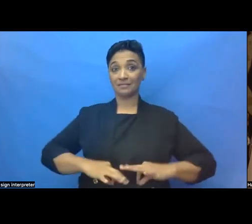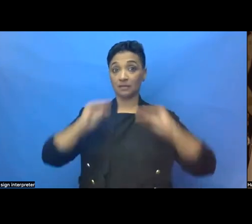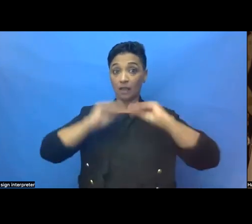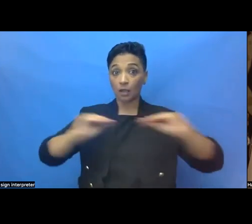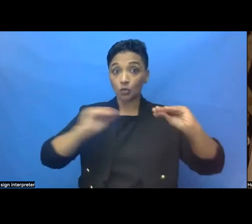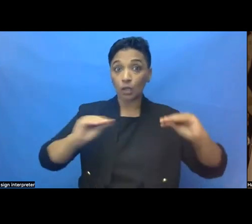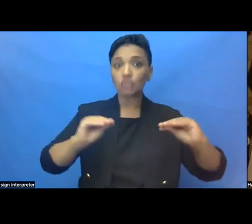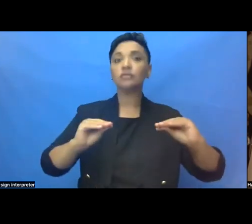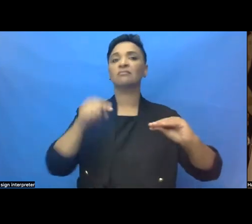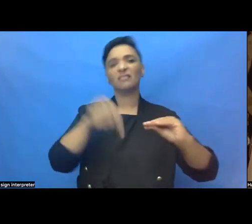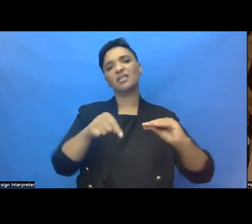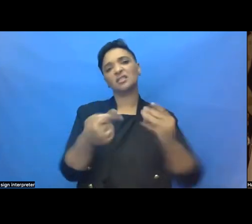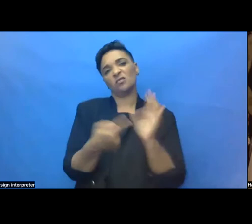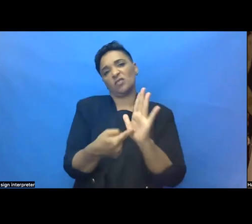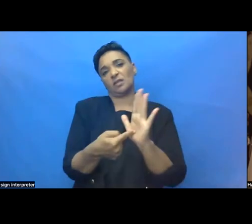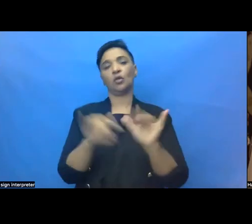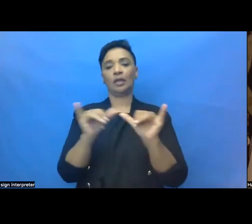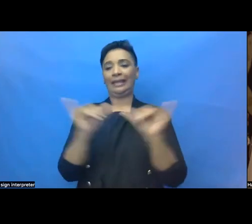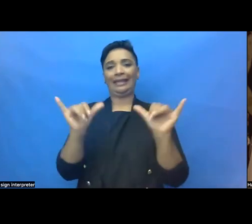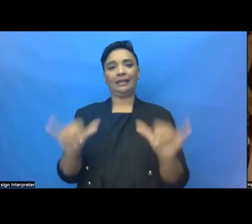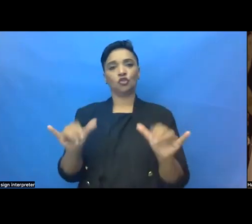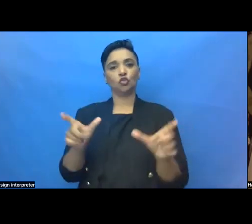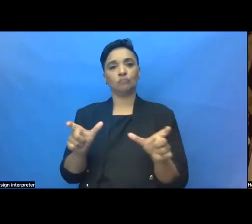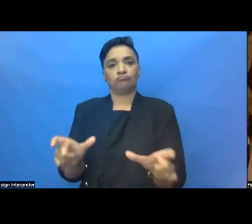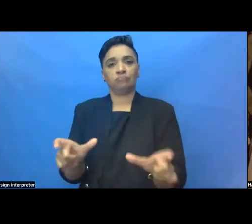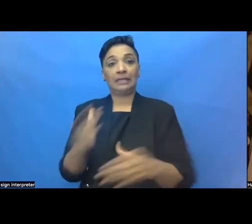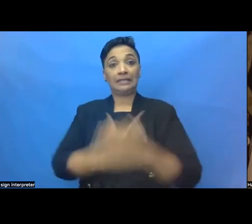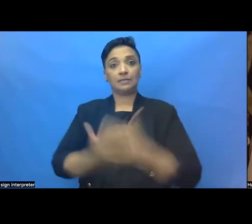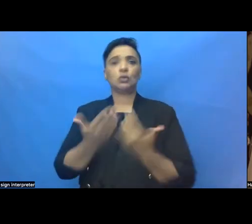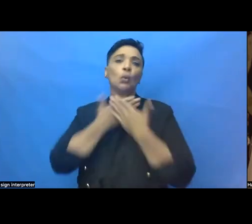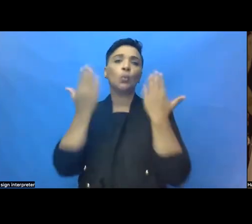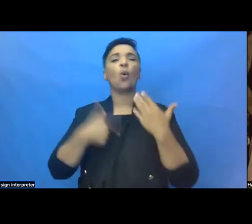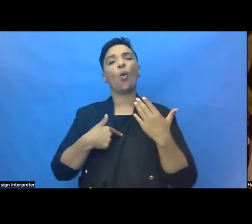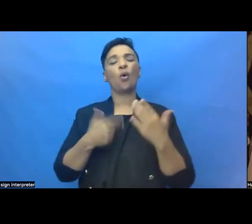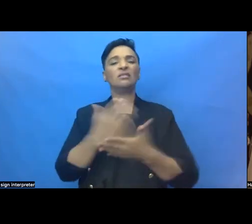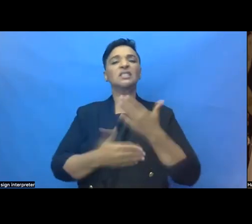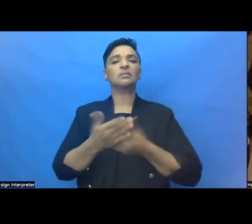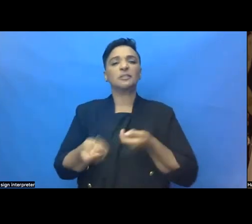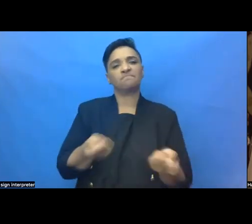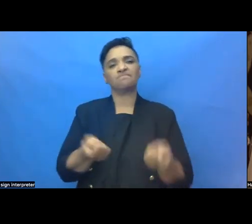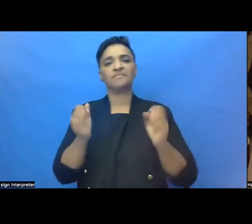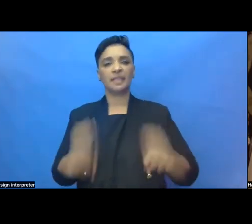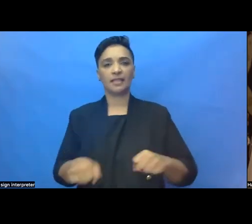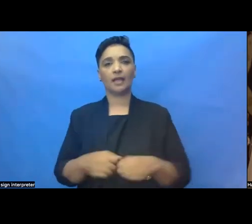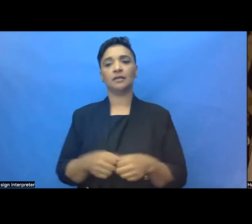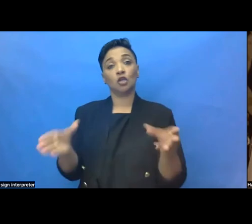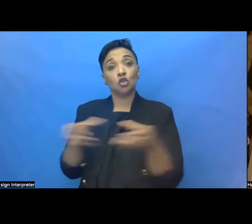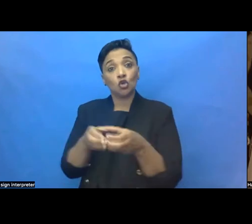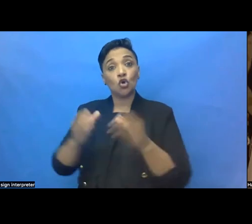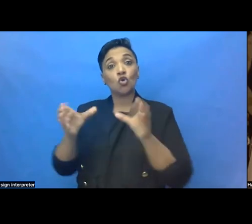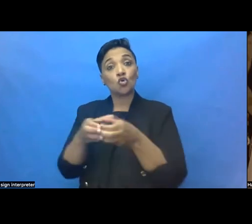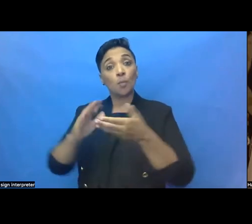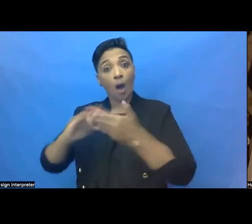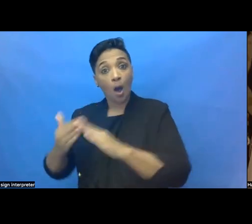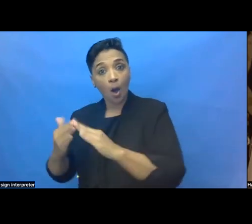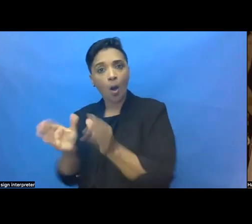are institutions for children without disabilities or with very mild disabilities, small group homes, foster families, etc.